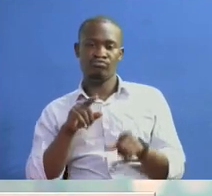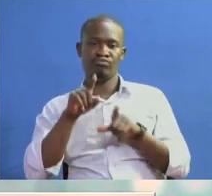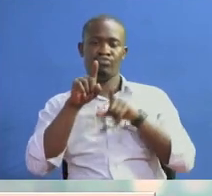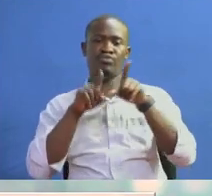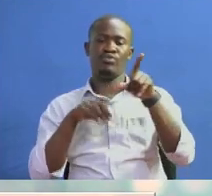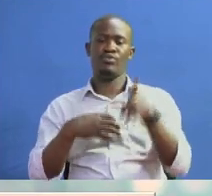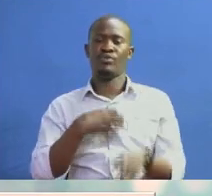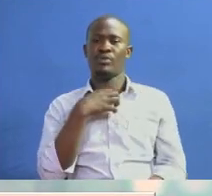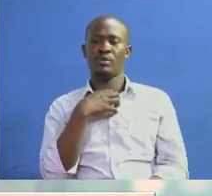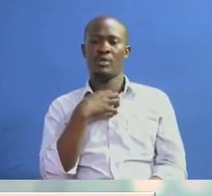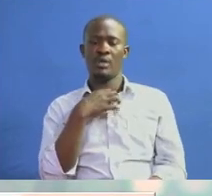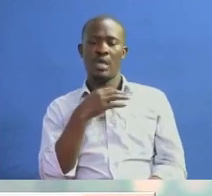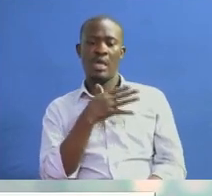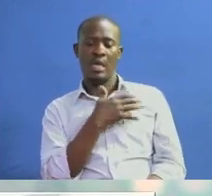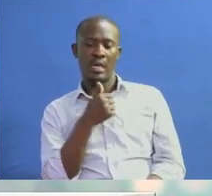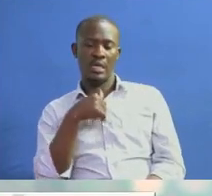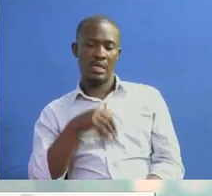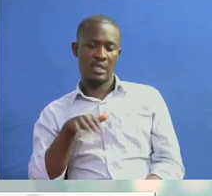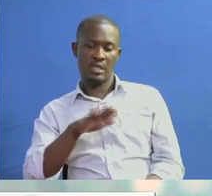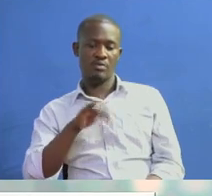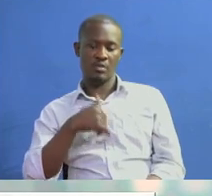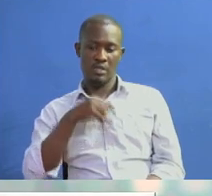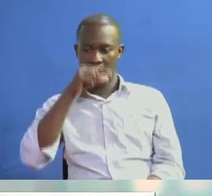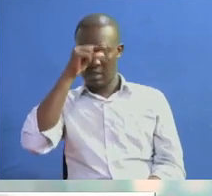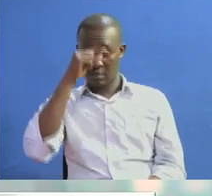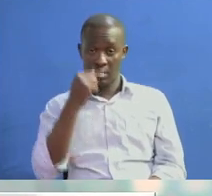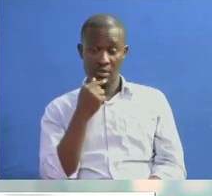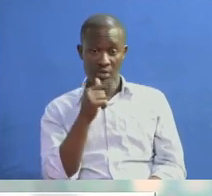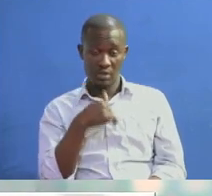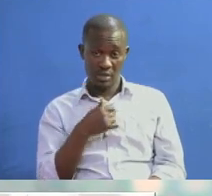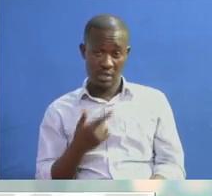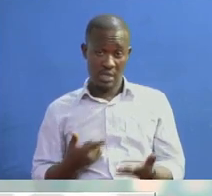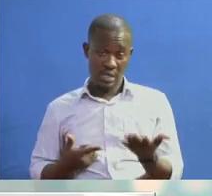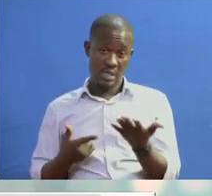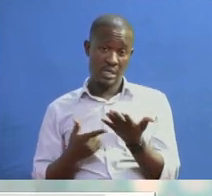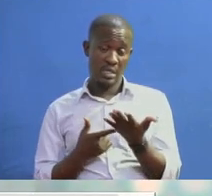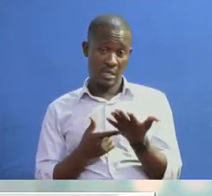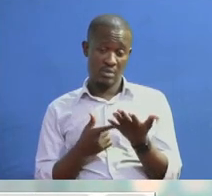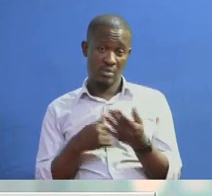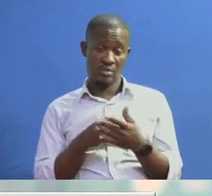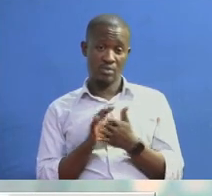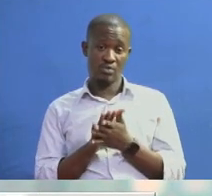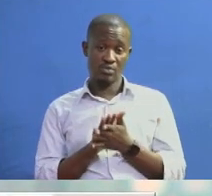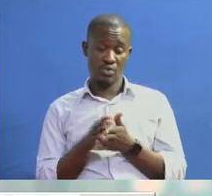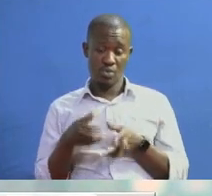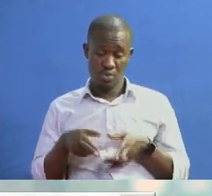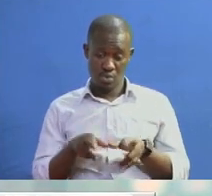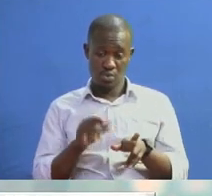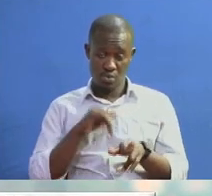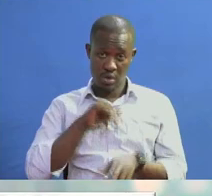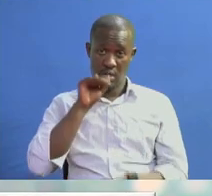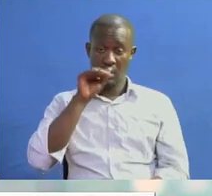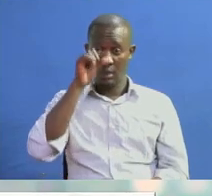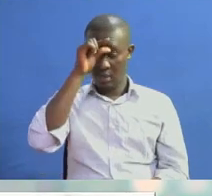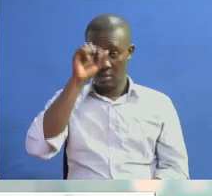I said earlier, and in the space that the government have said, digital superhighway. Mm-hmm. But we are requesting the